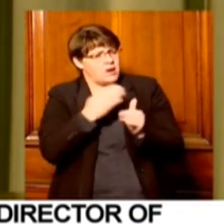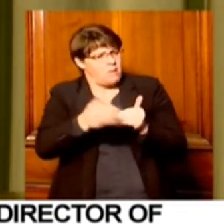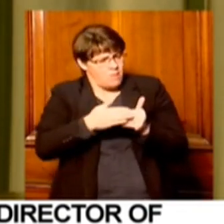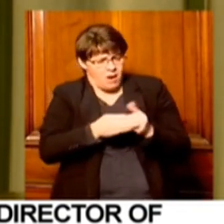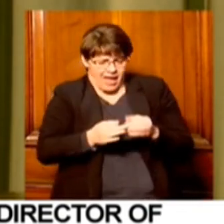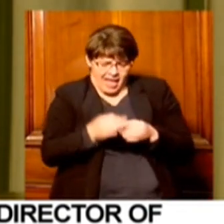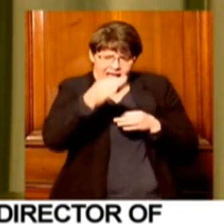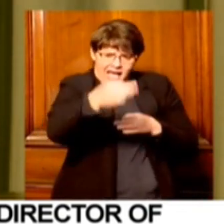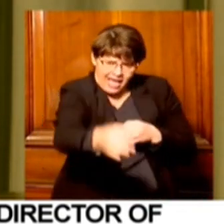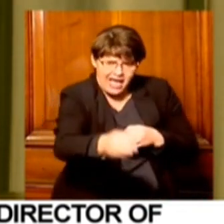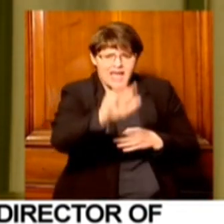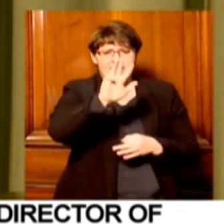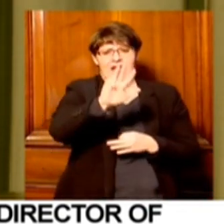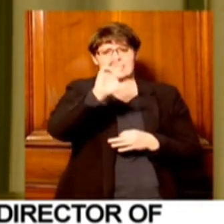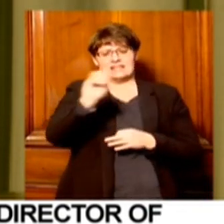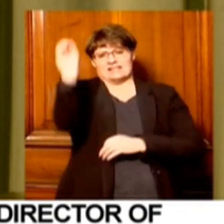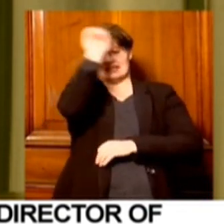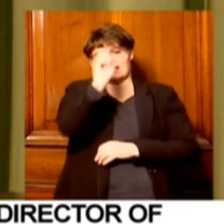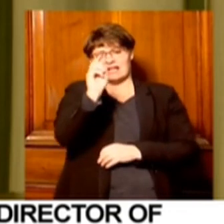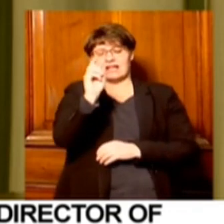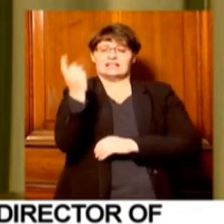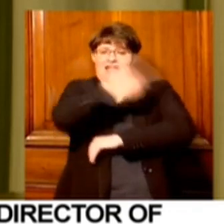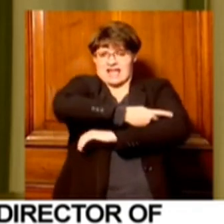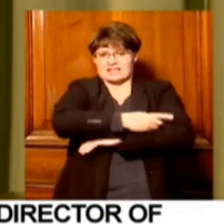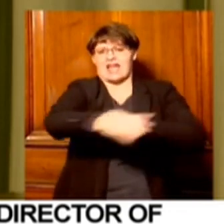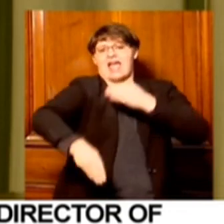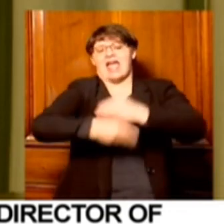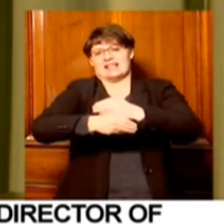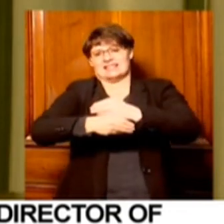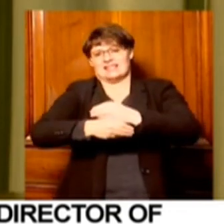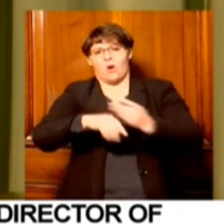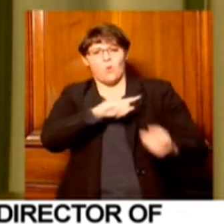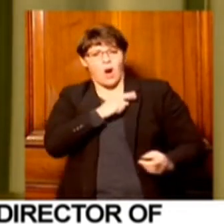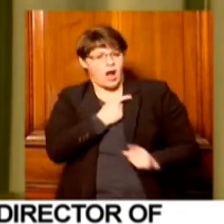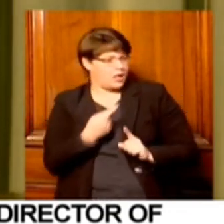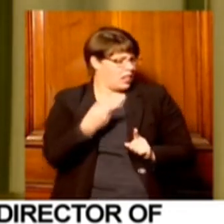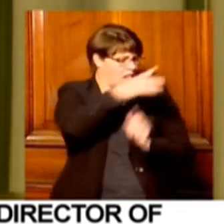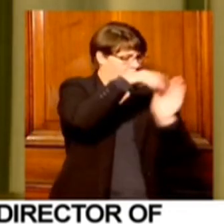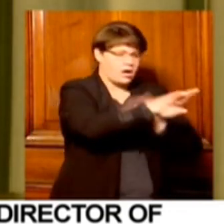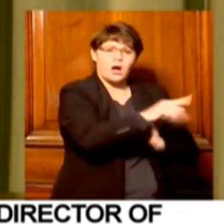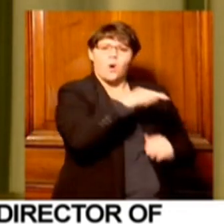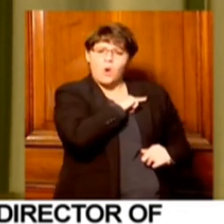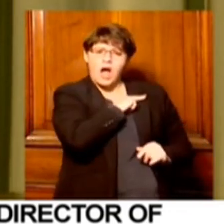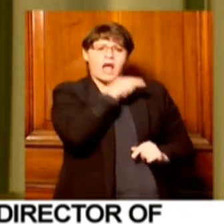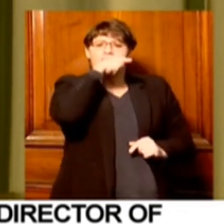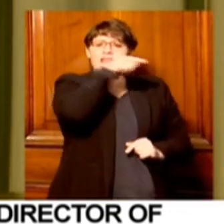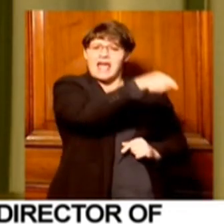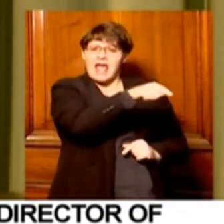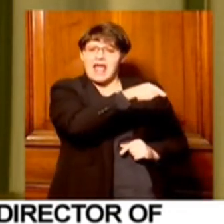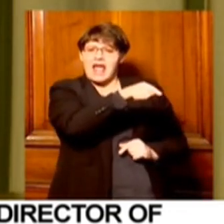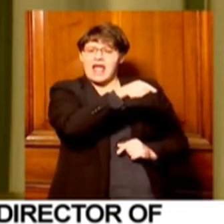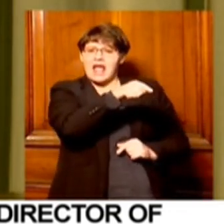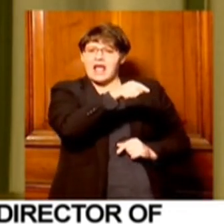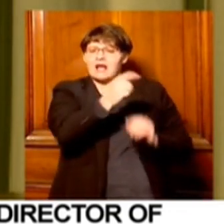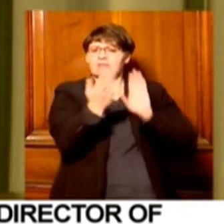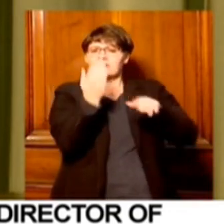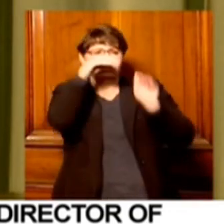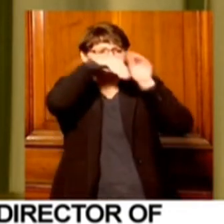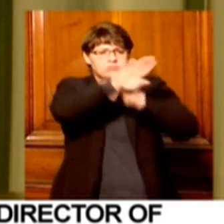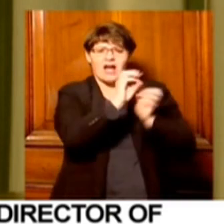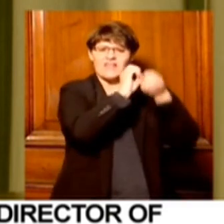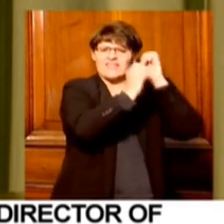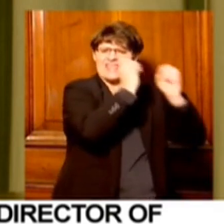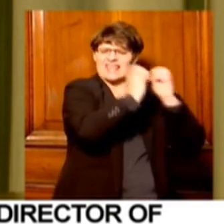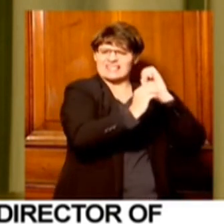further period of 90 days. This is to enable the provincial regulatory entities and the